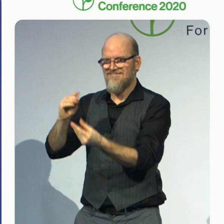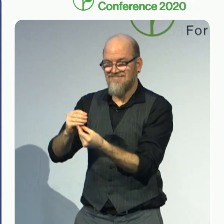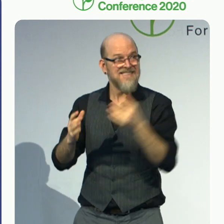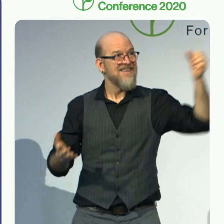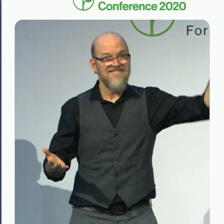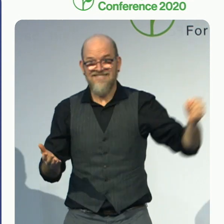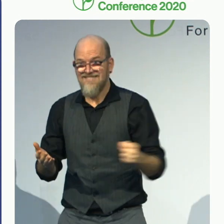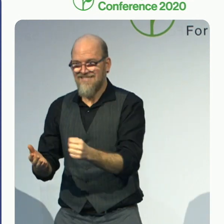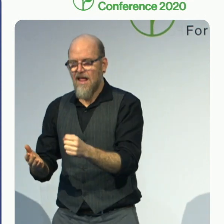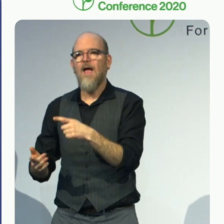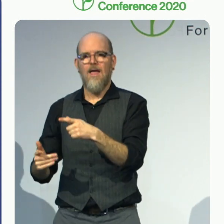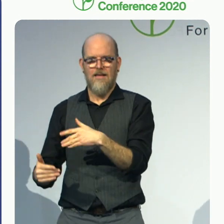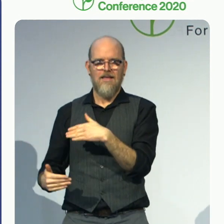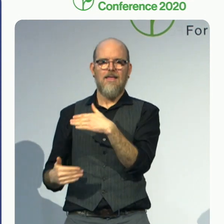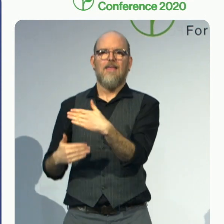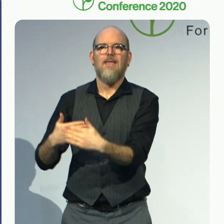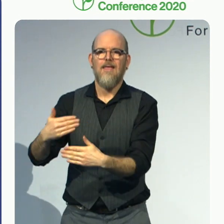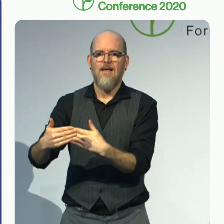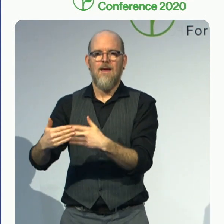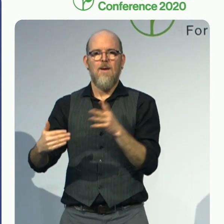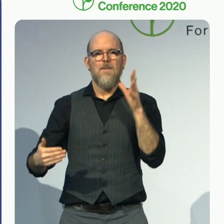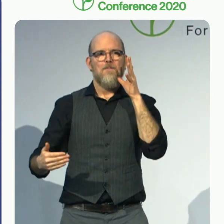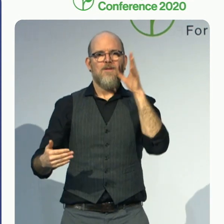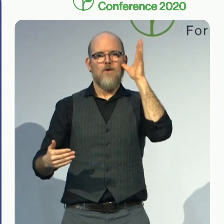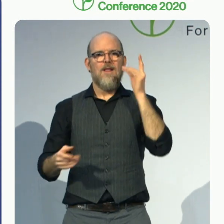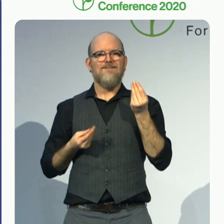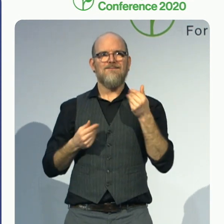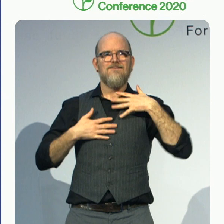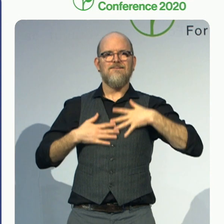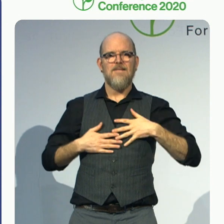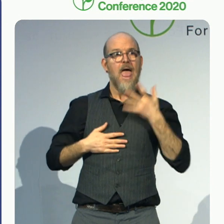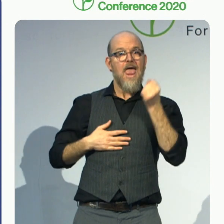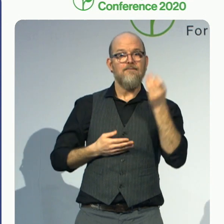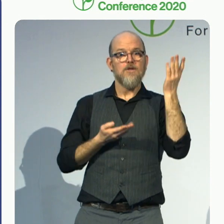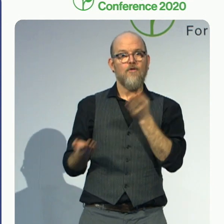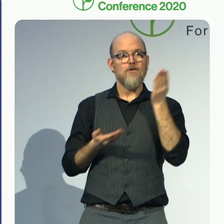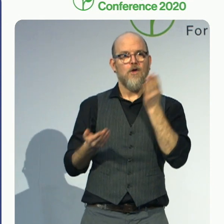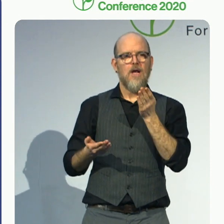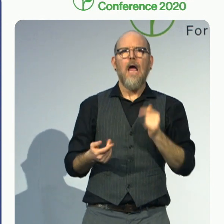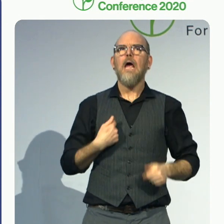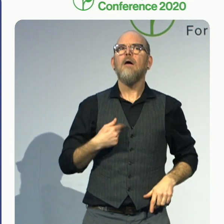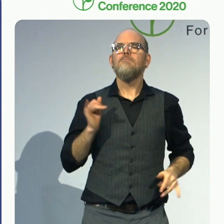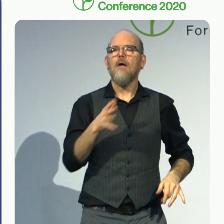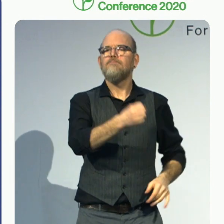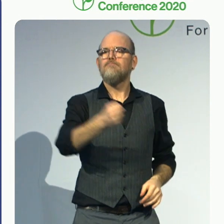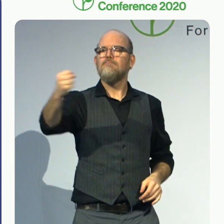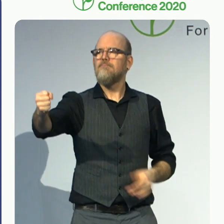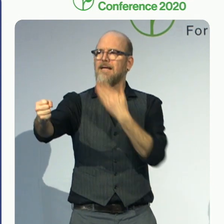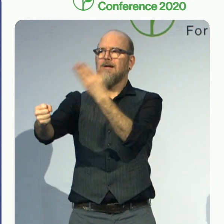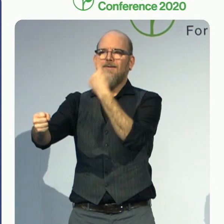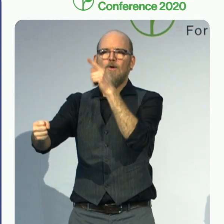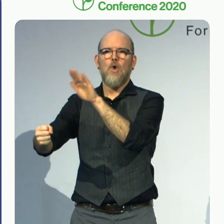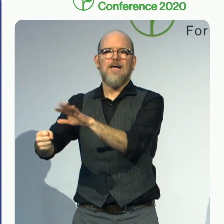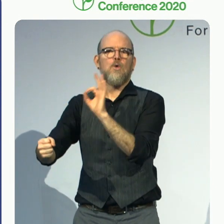more at ease about sending their child to a regular school. And in our projects in Ethiopia, we have, for